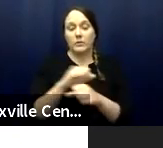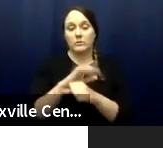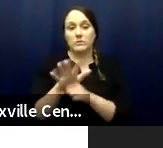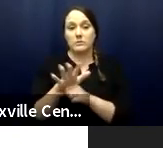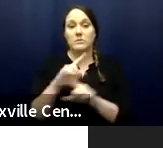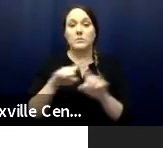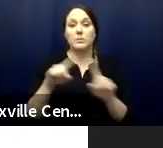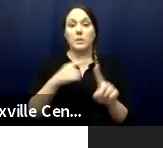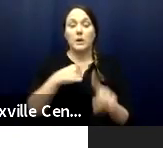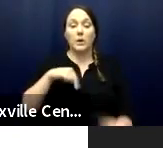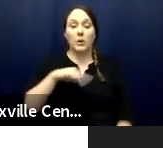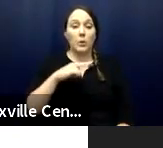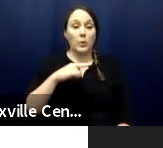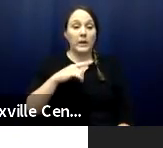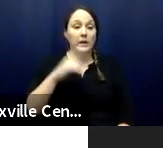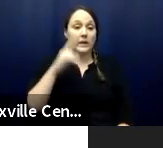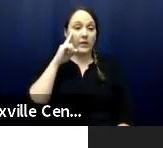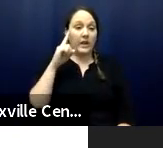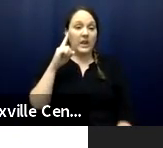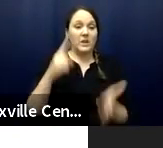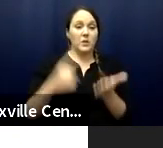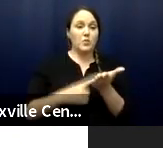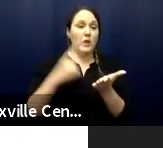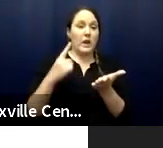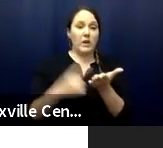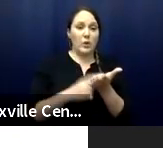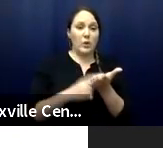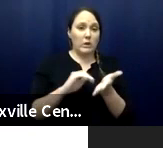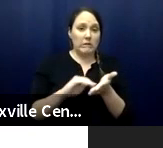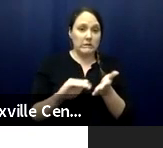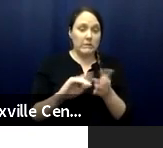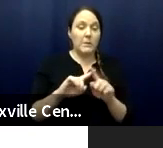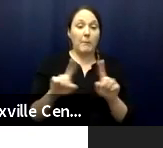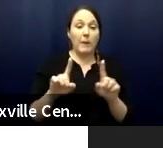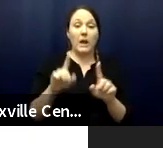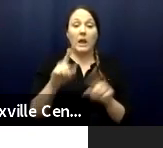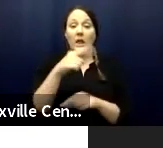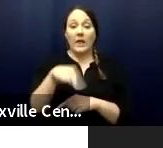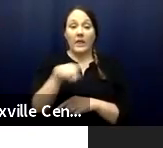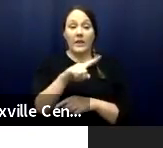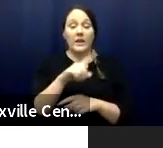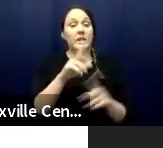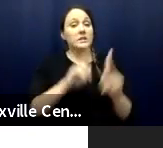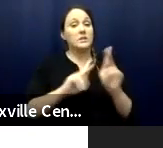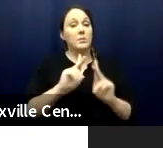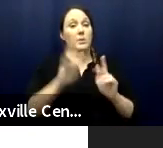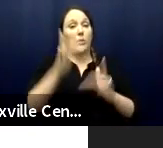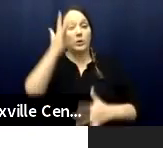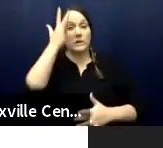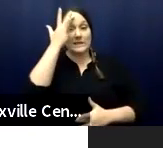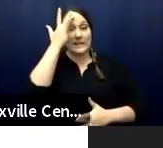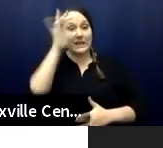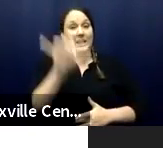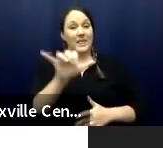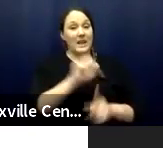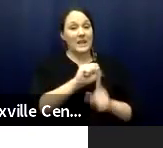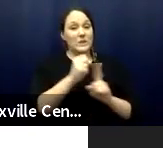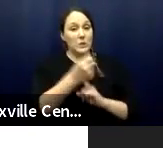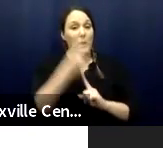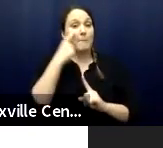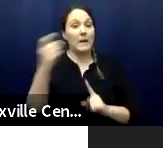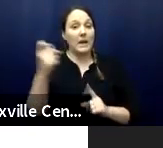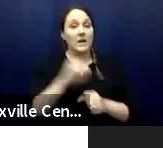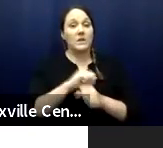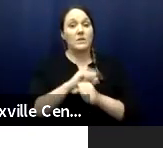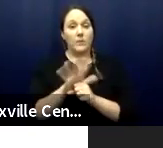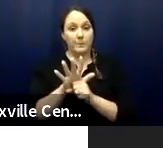we feel, with very rare exception, these people were sick and were in the situation they were in because of